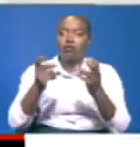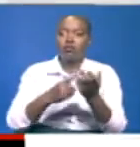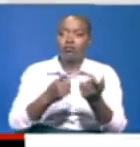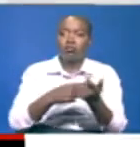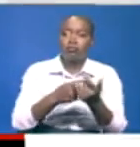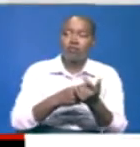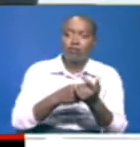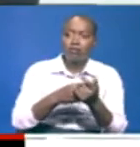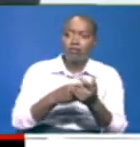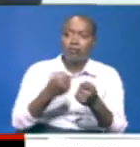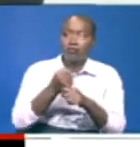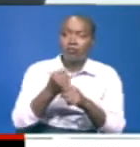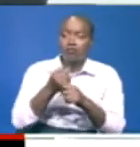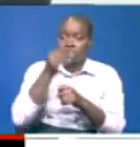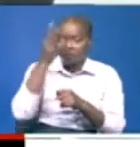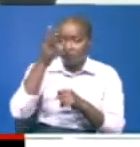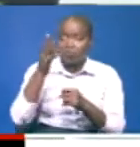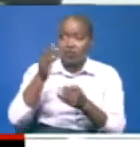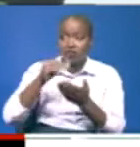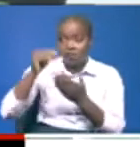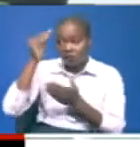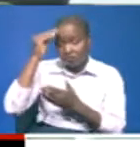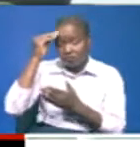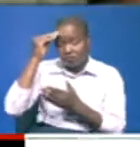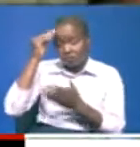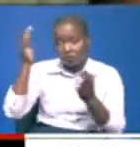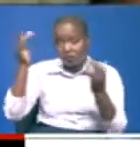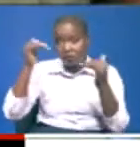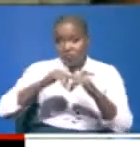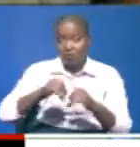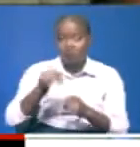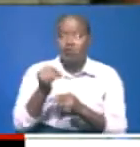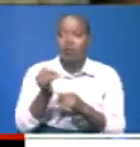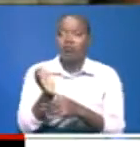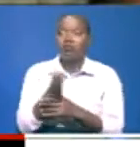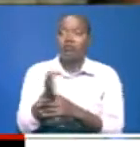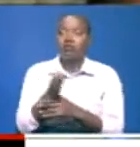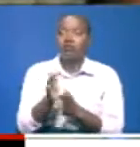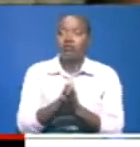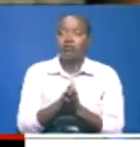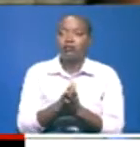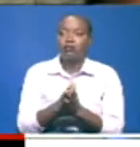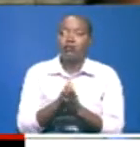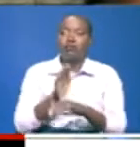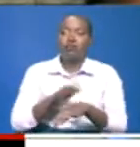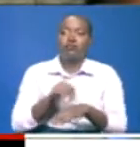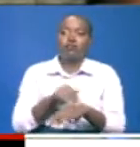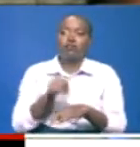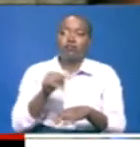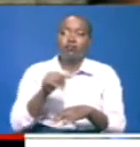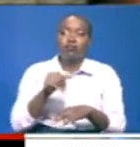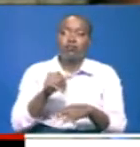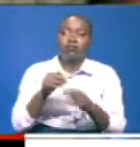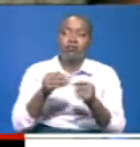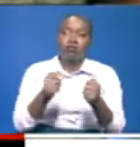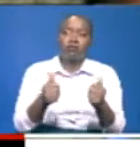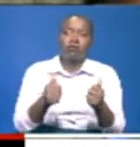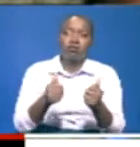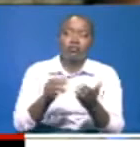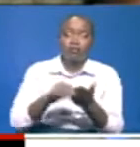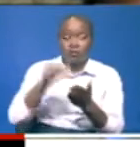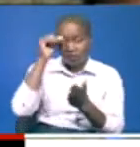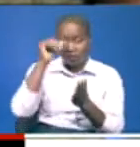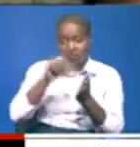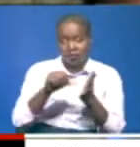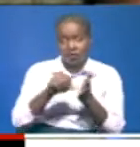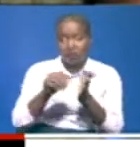future of education, is set to culminate this Thursday. It's what we are calling upon to address the learning crisis and